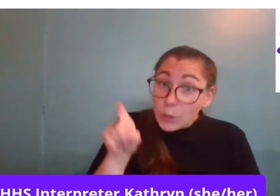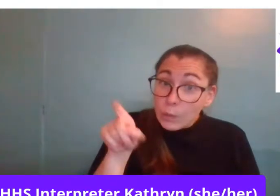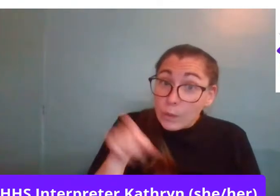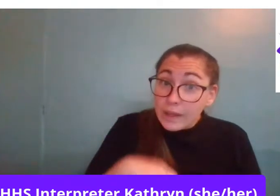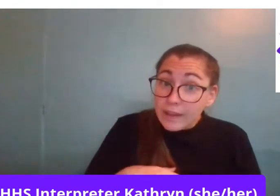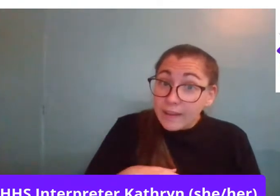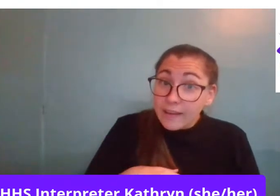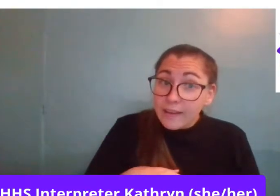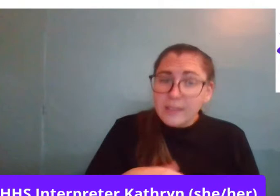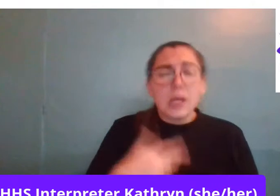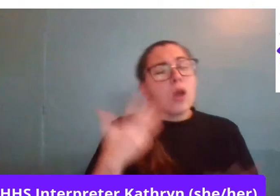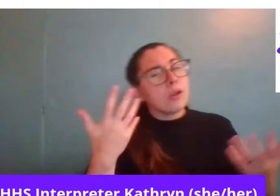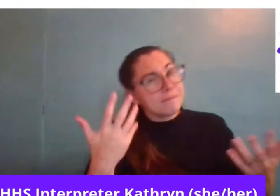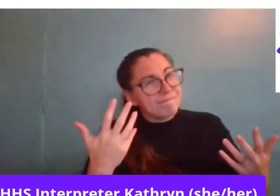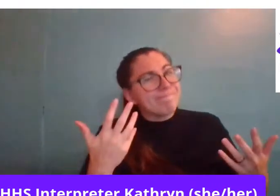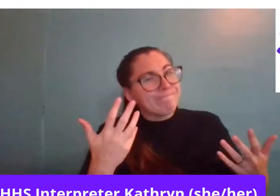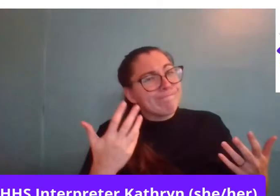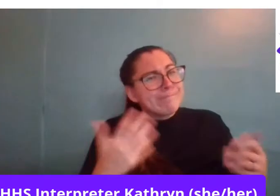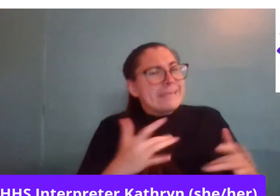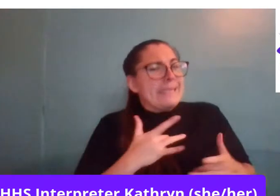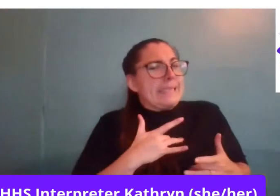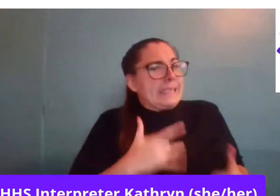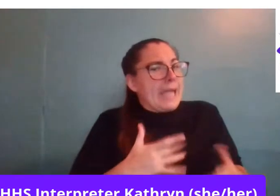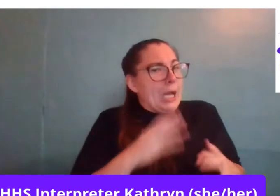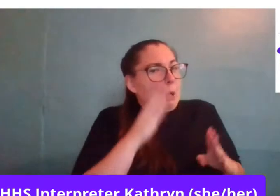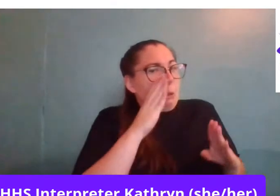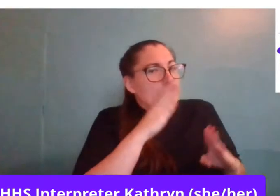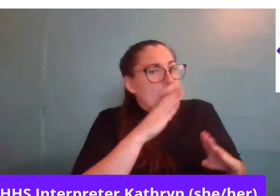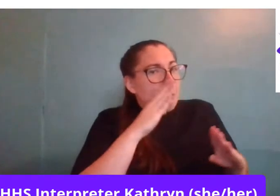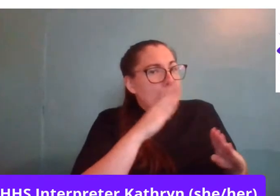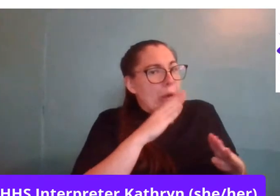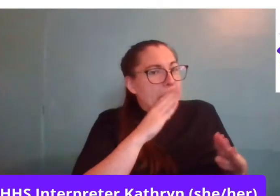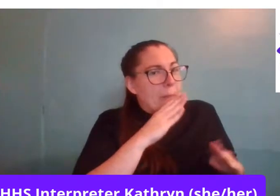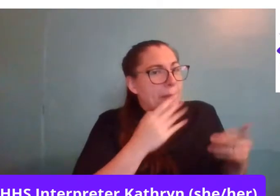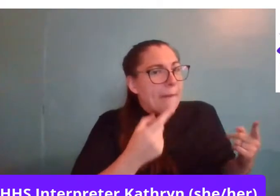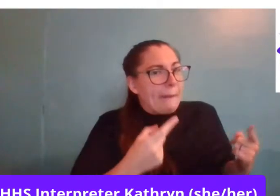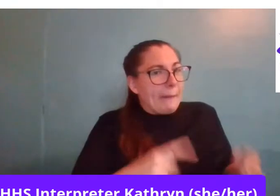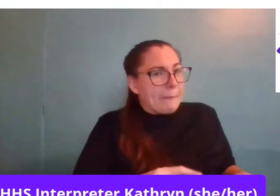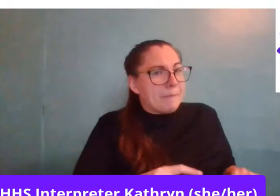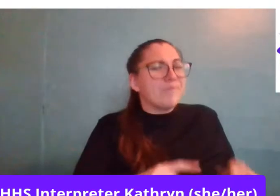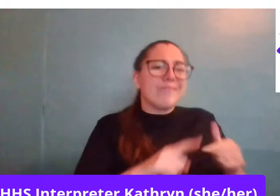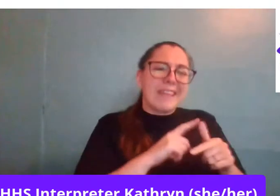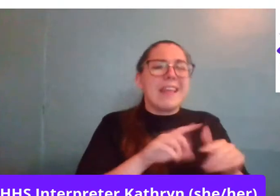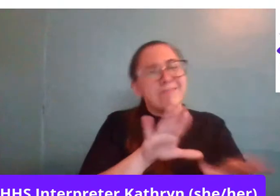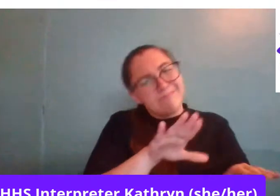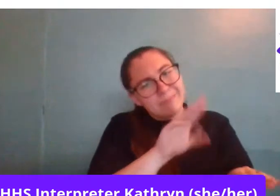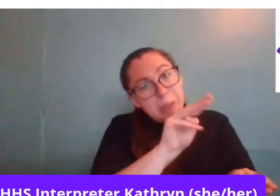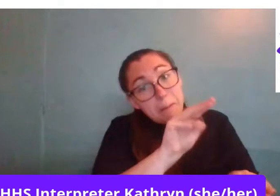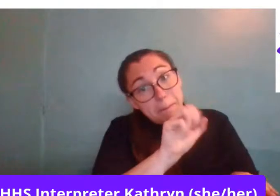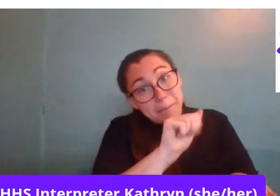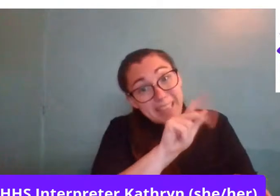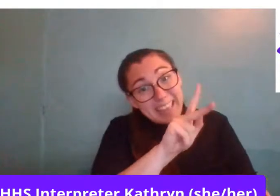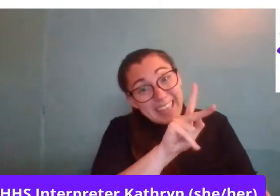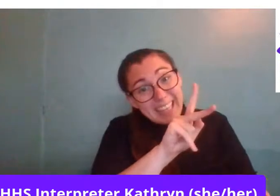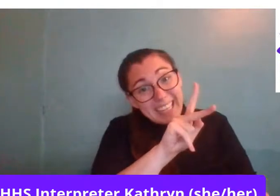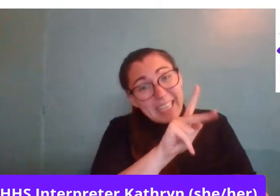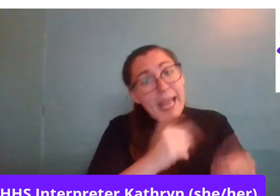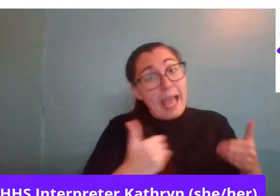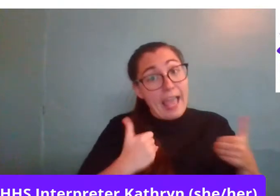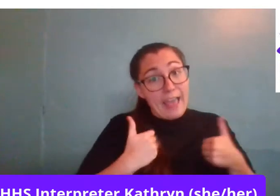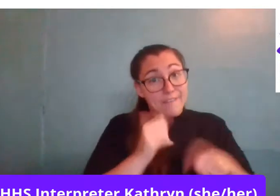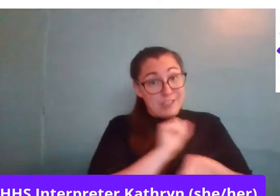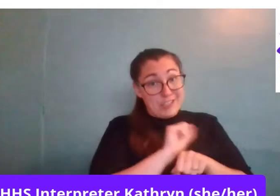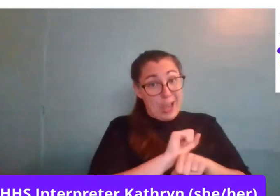Well, I get myself in trouble, and then Malik, I have the job here at